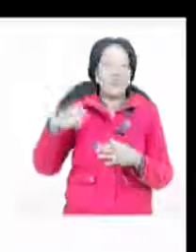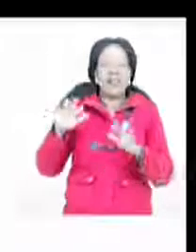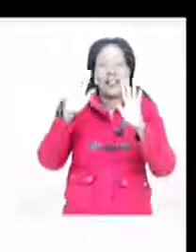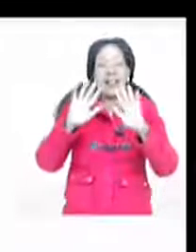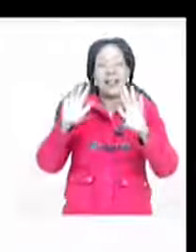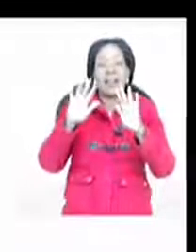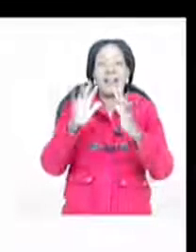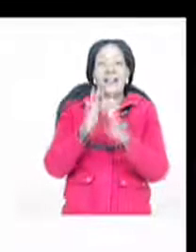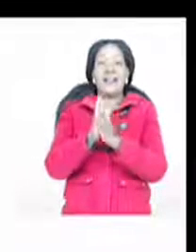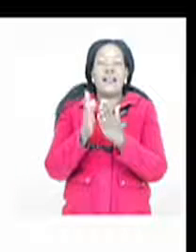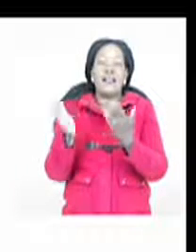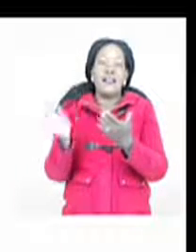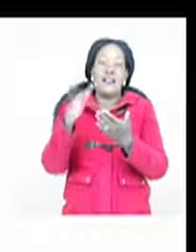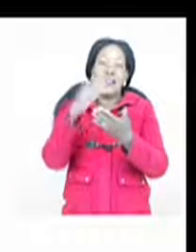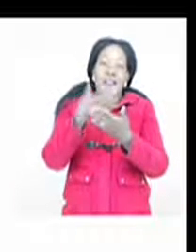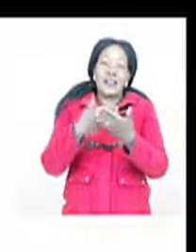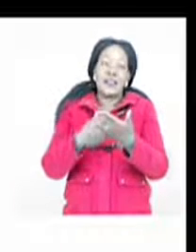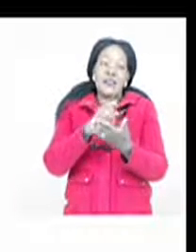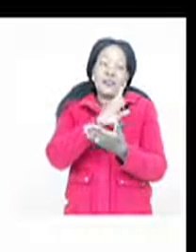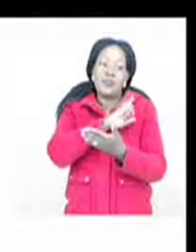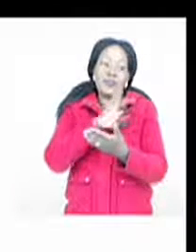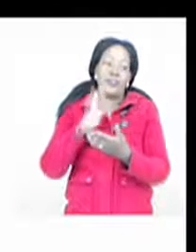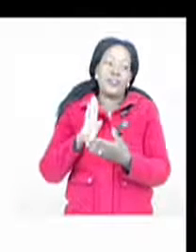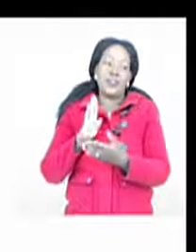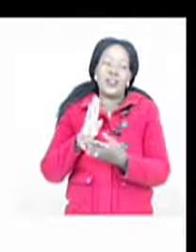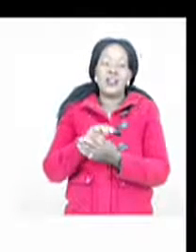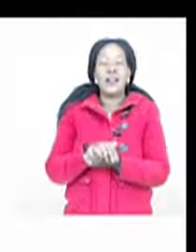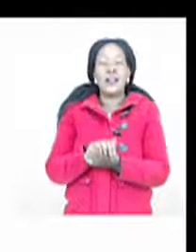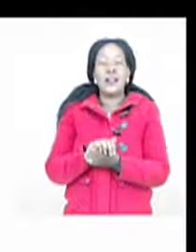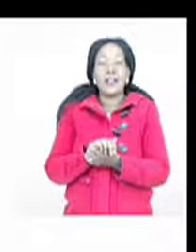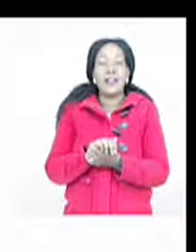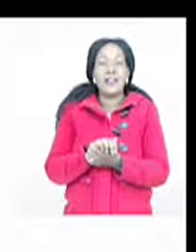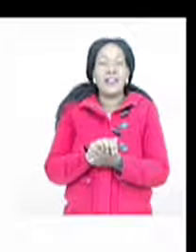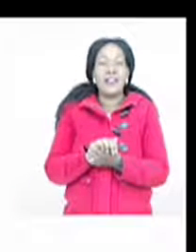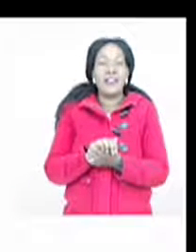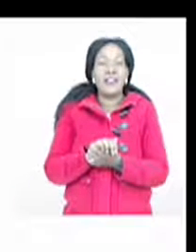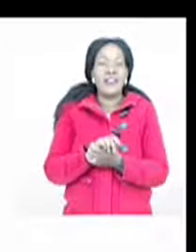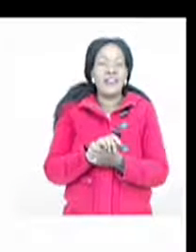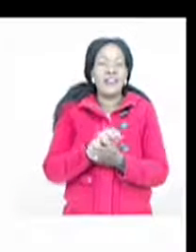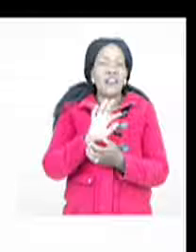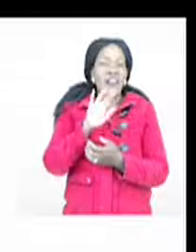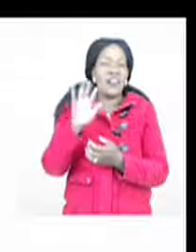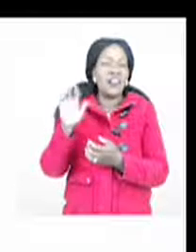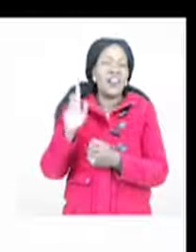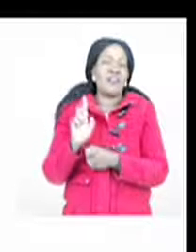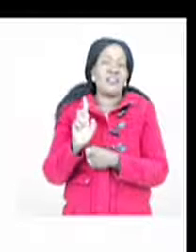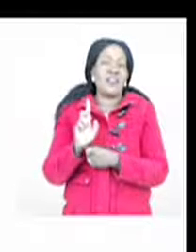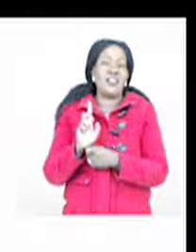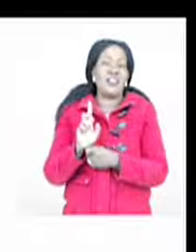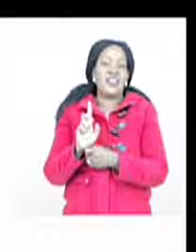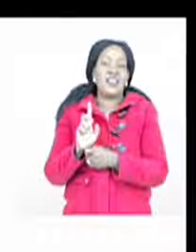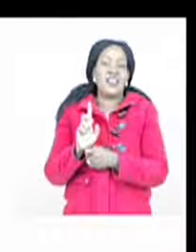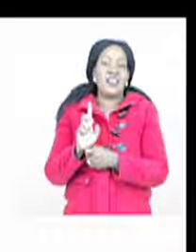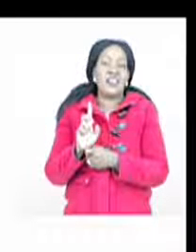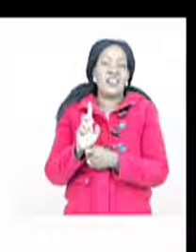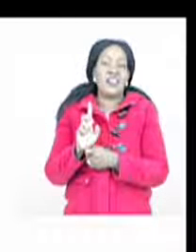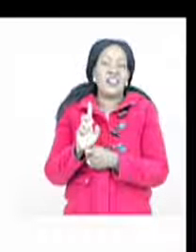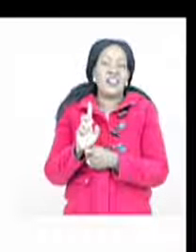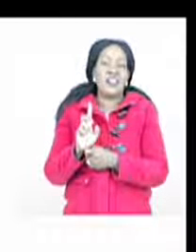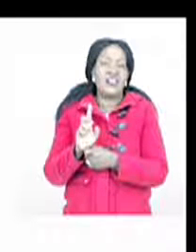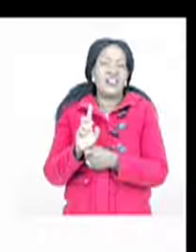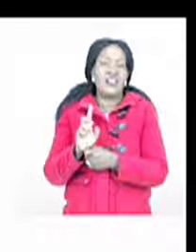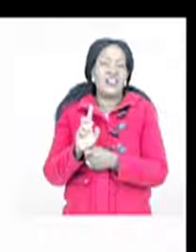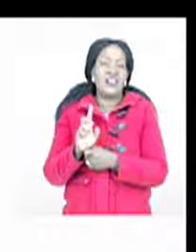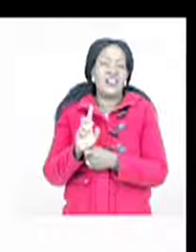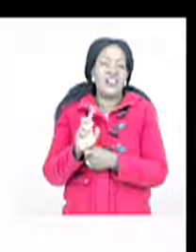our workbook. And what sound do we have here? Wow, that's a